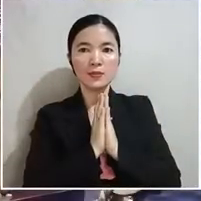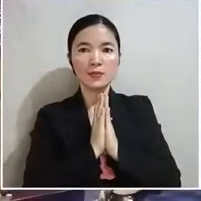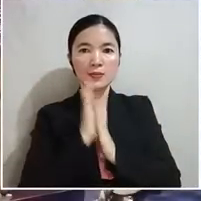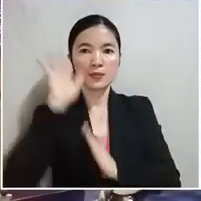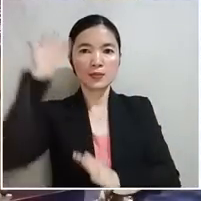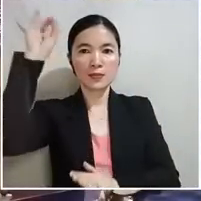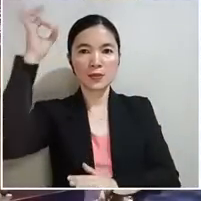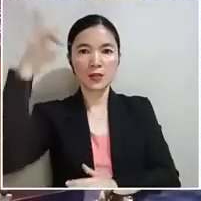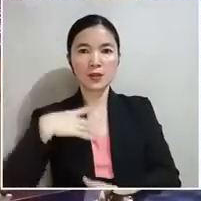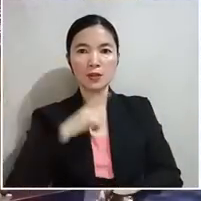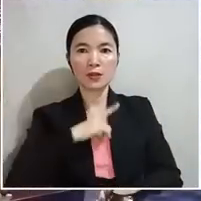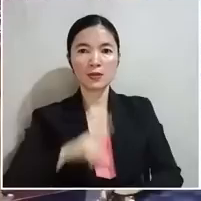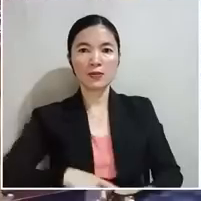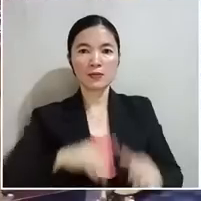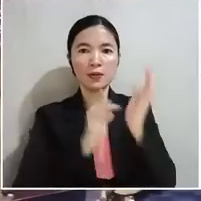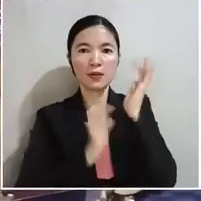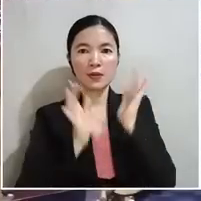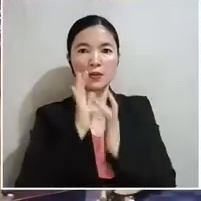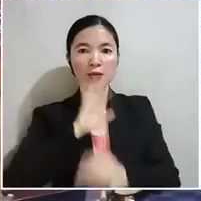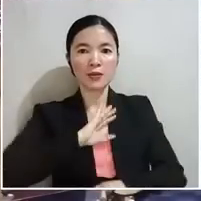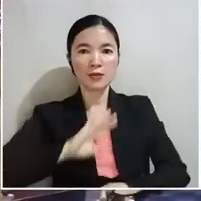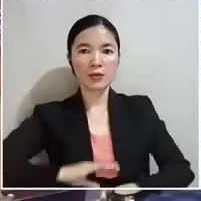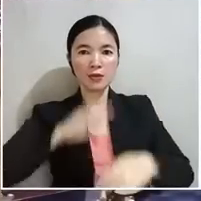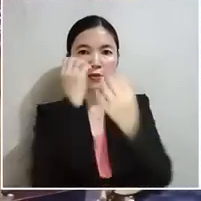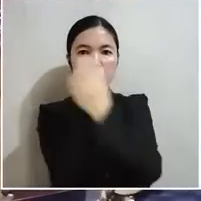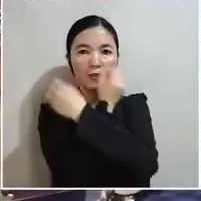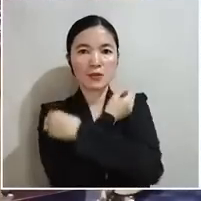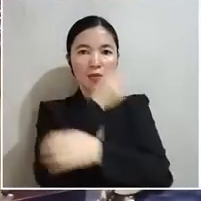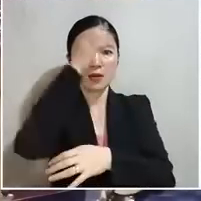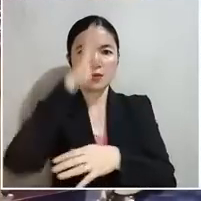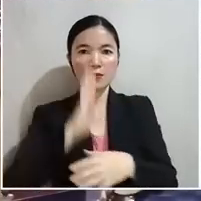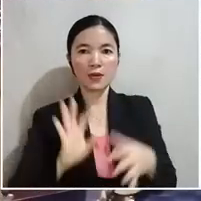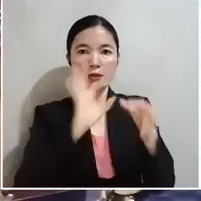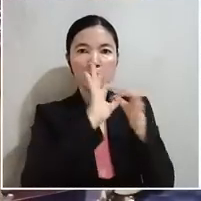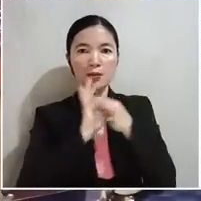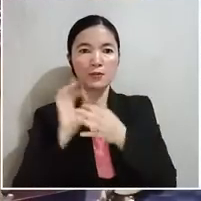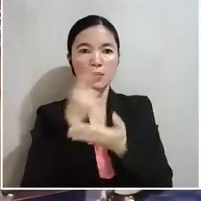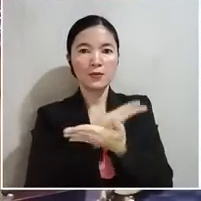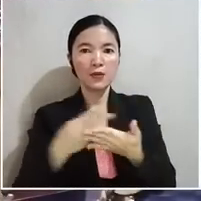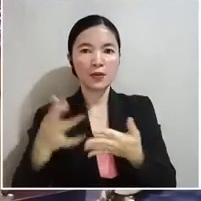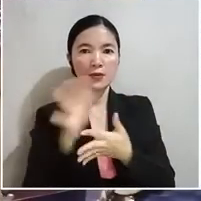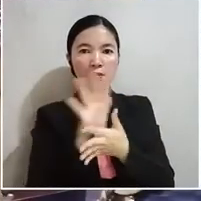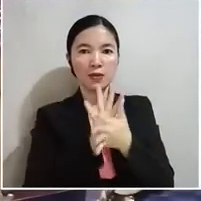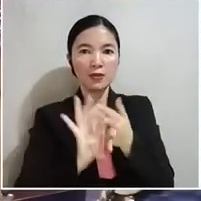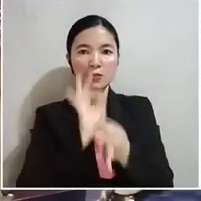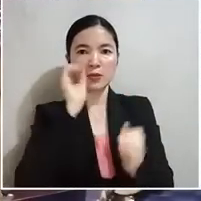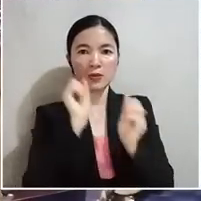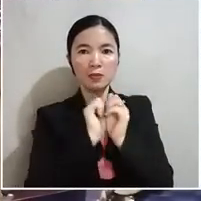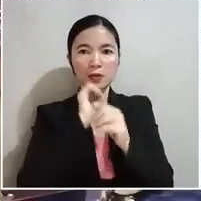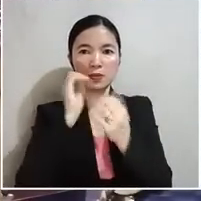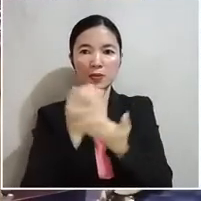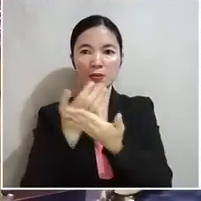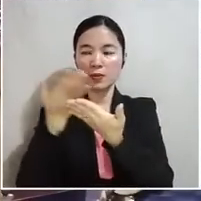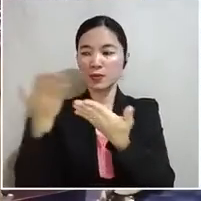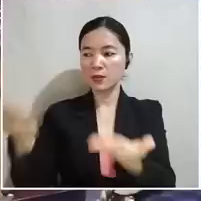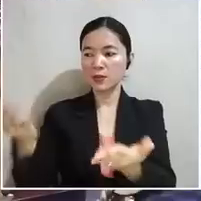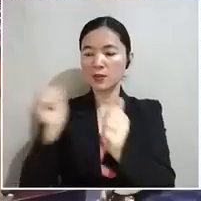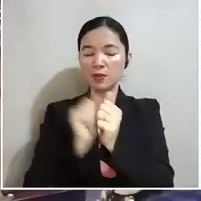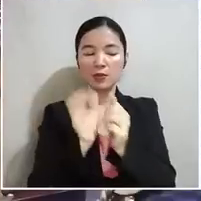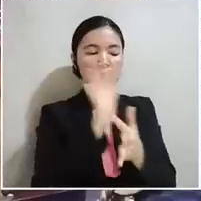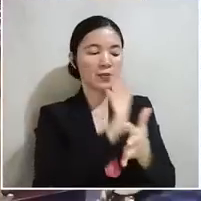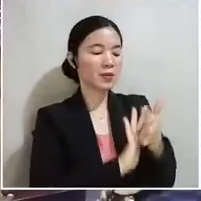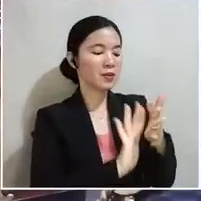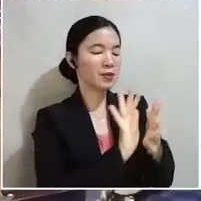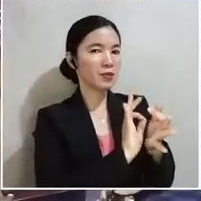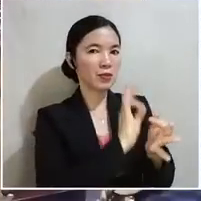Jesus Christ, and the love of God, and the communion of the Holy Spirit, be with you all. And with your